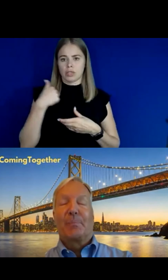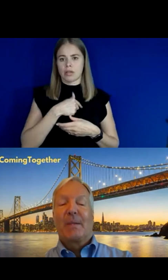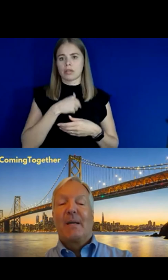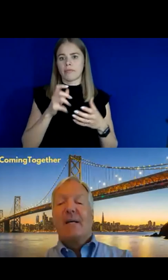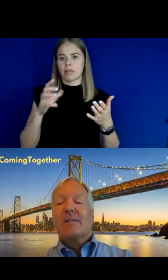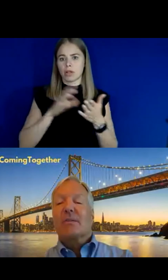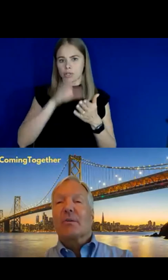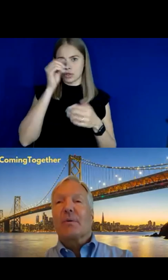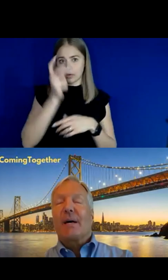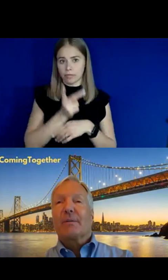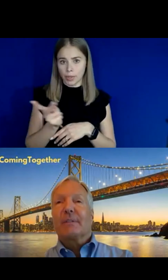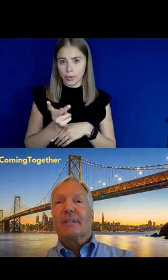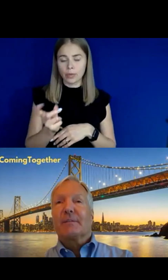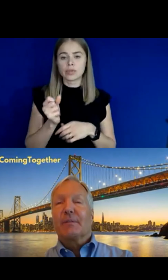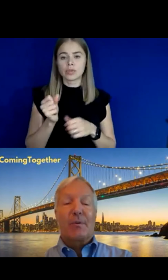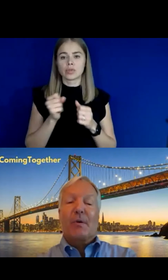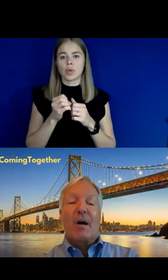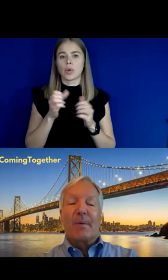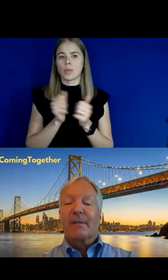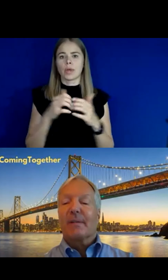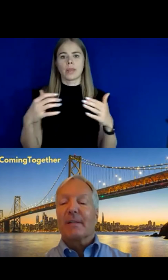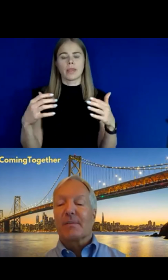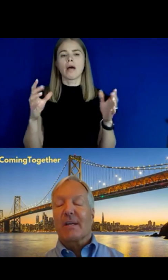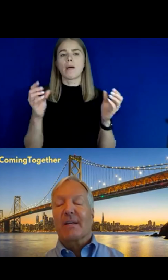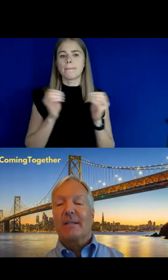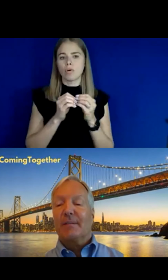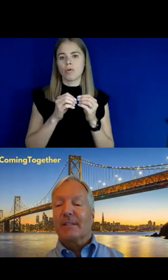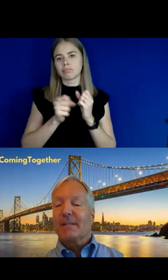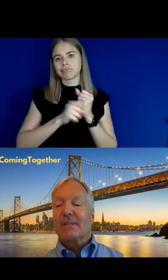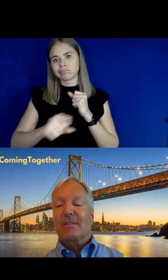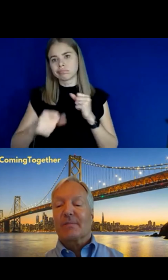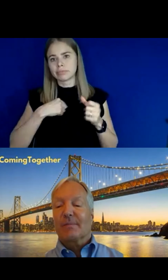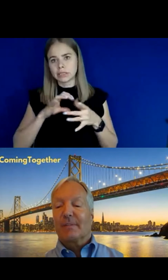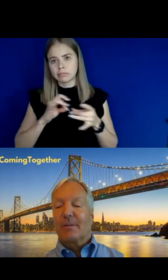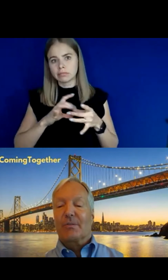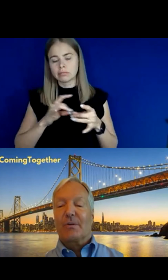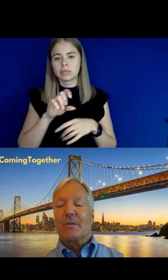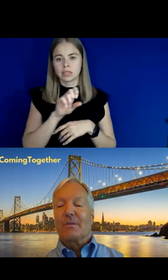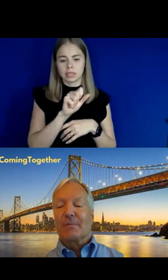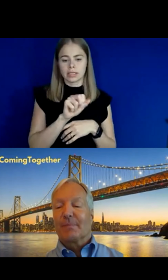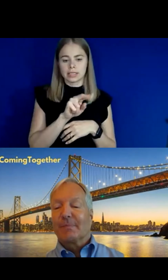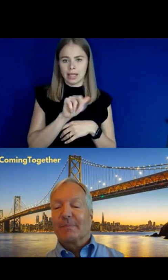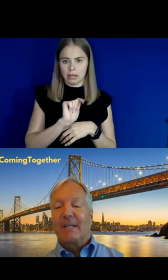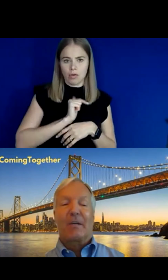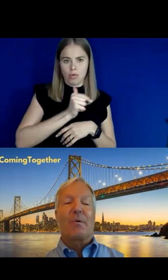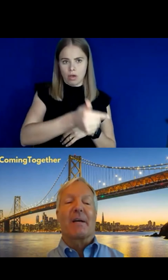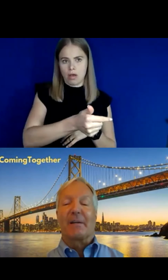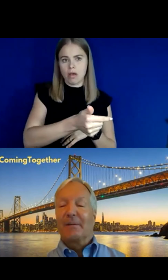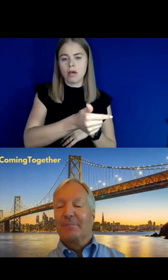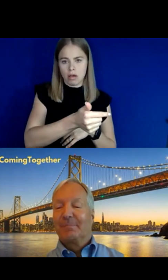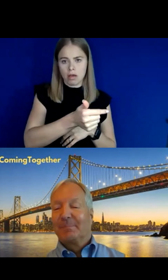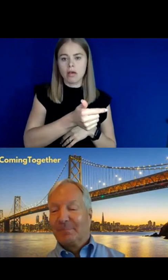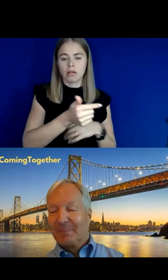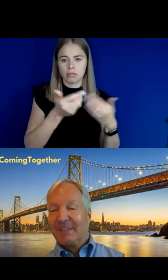you. So without further comment, Sandy, it's your turn. Take it away.